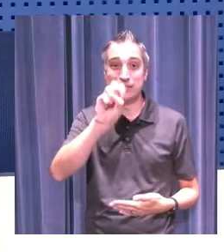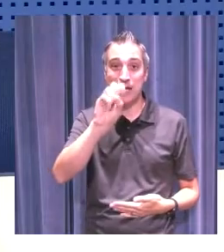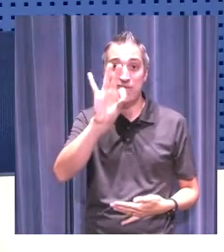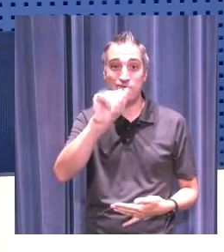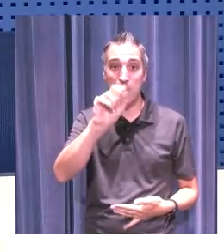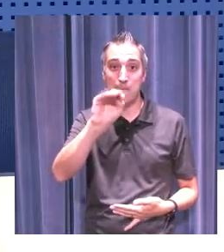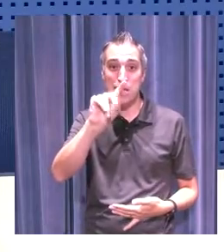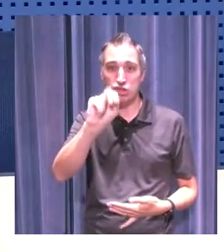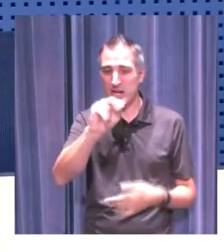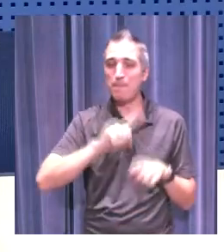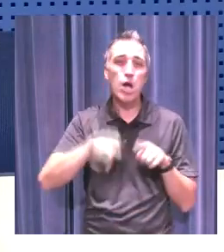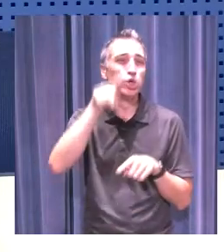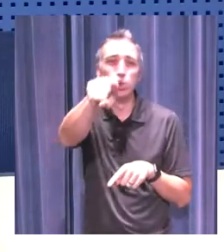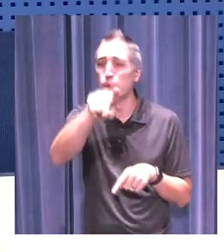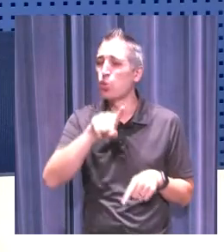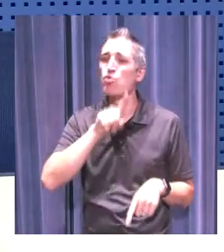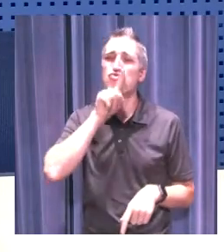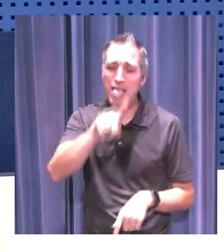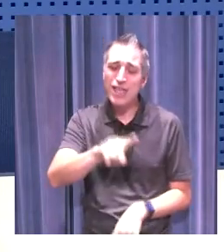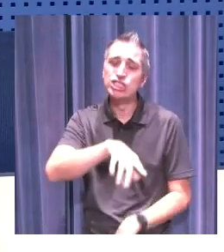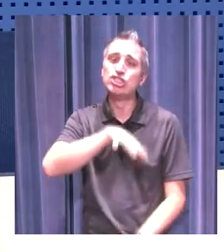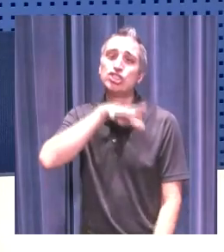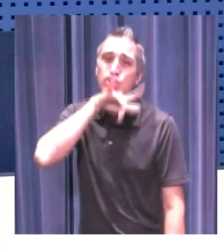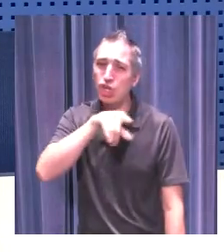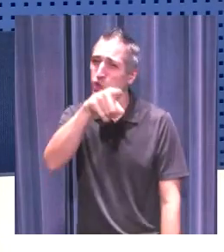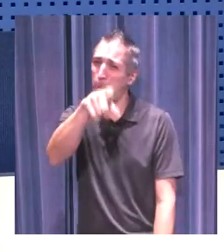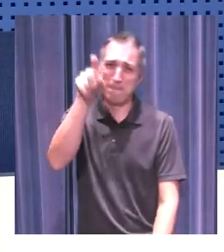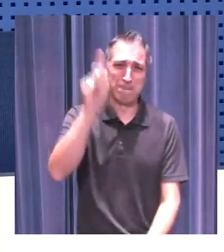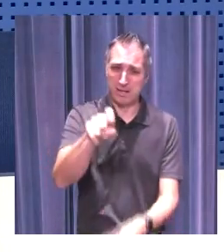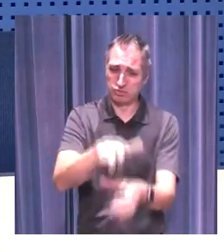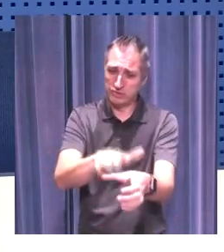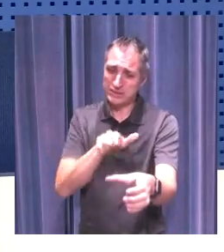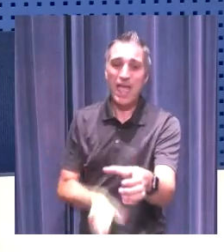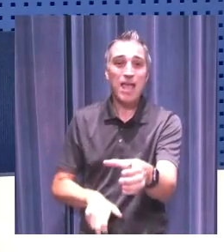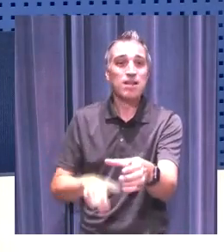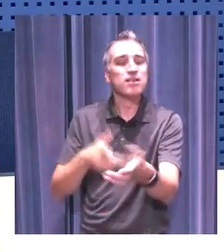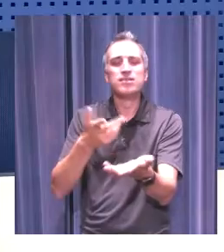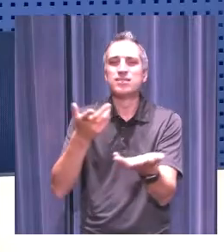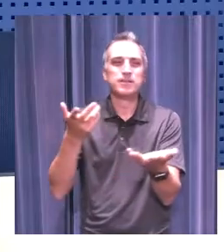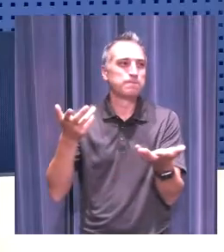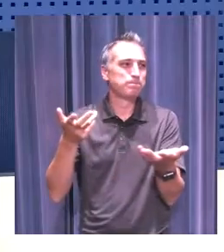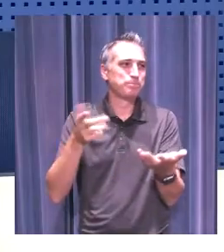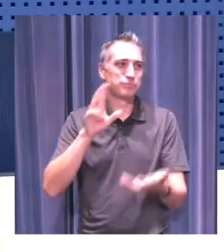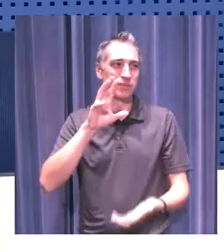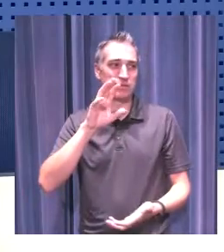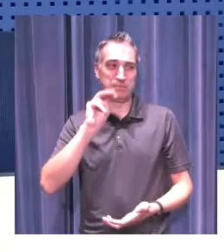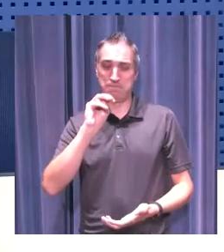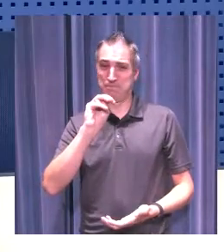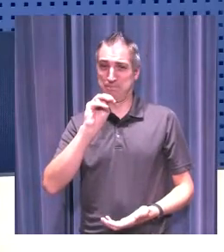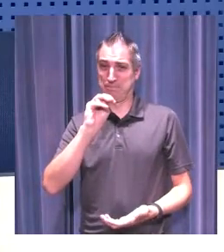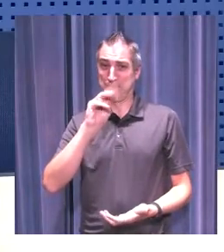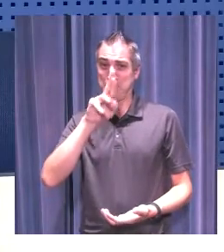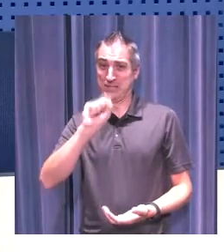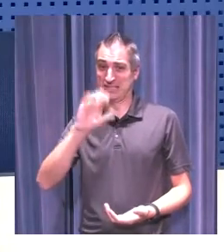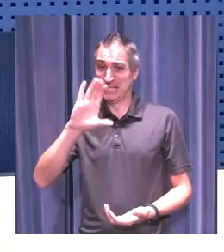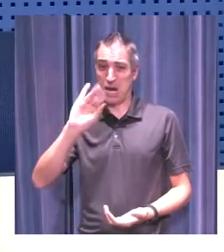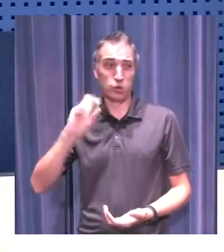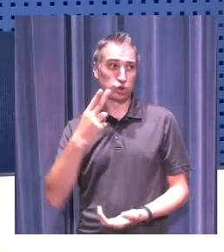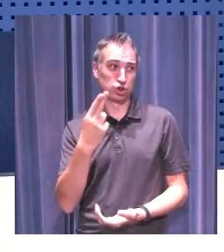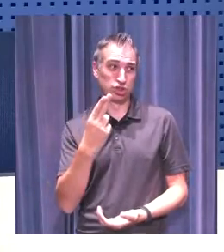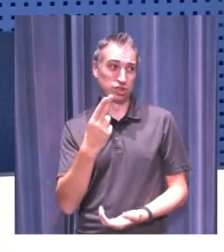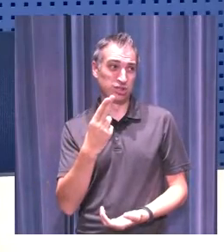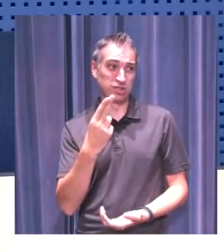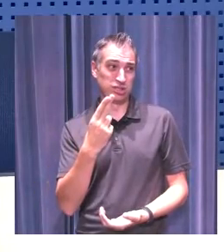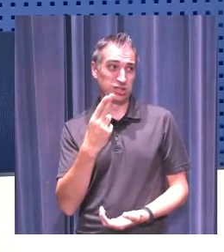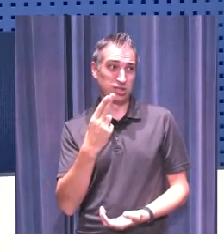are corrupt, dirty, and you really need to resign. Ms. Couch, I don't know. You tried